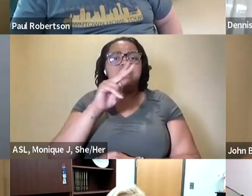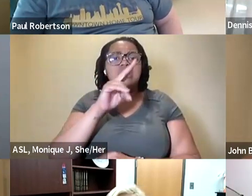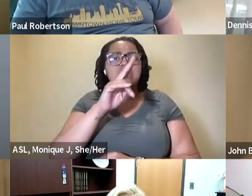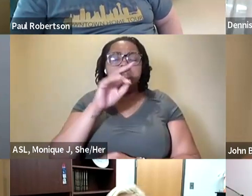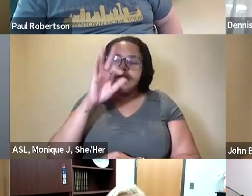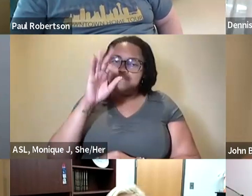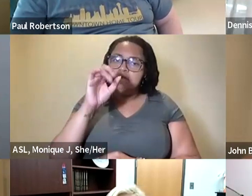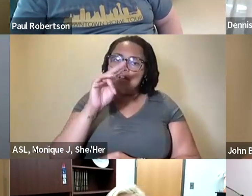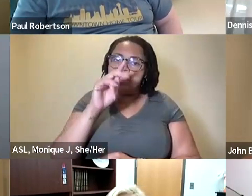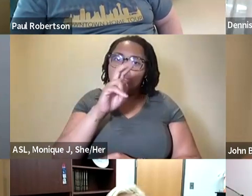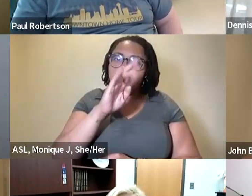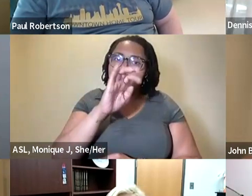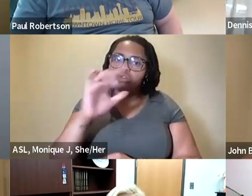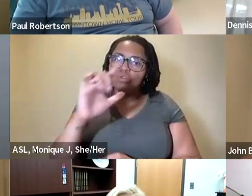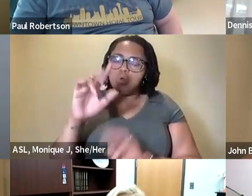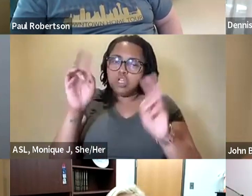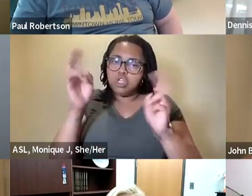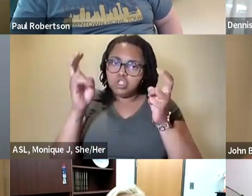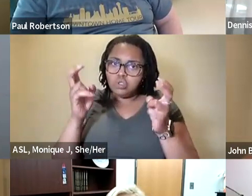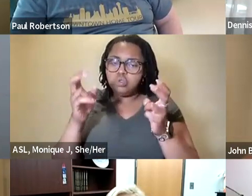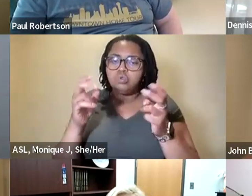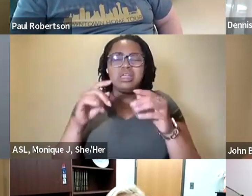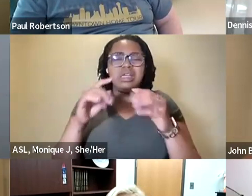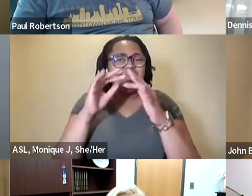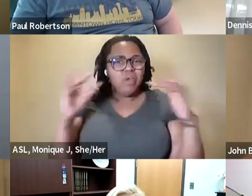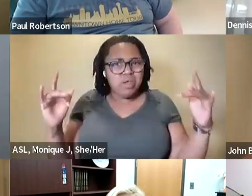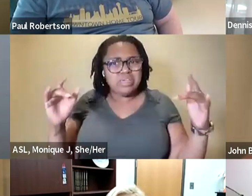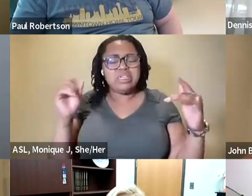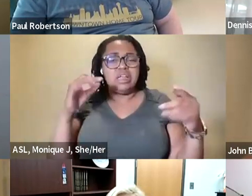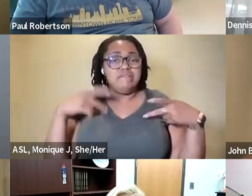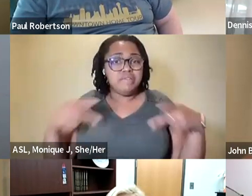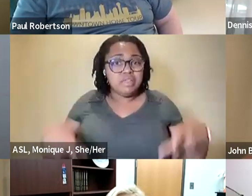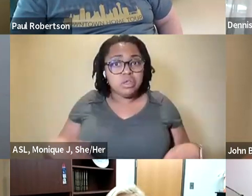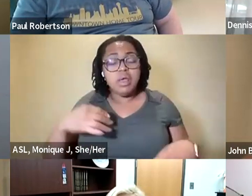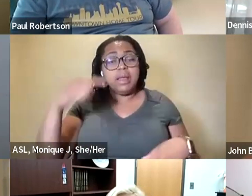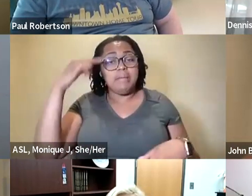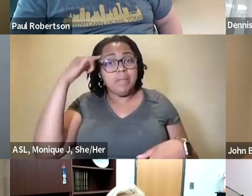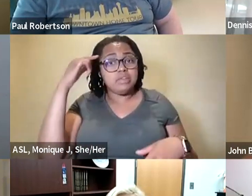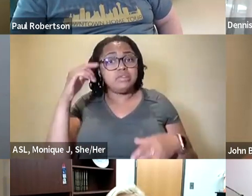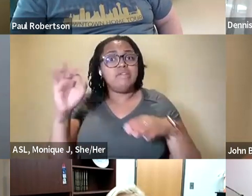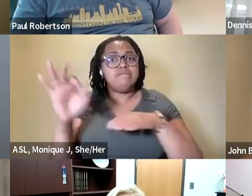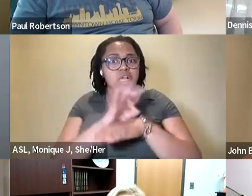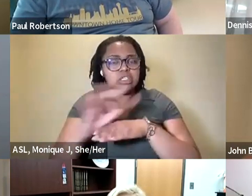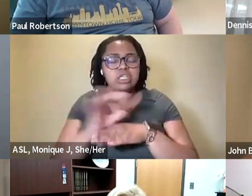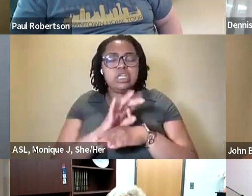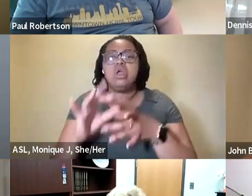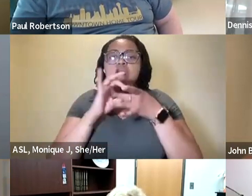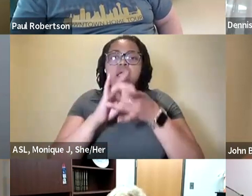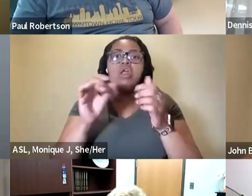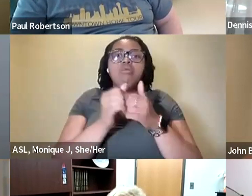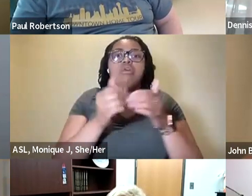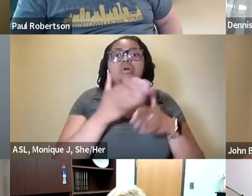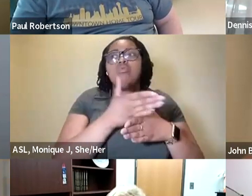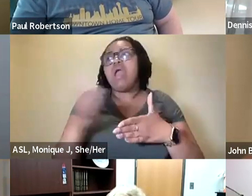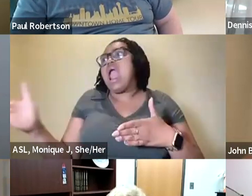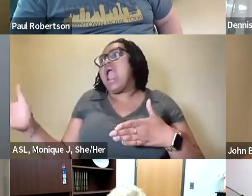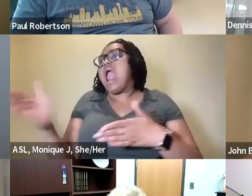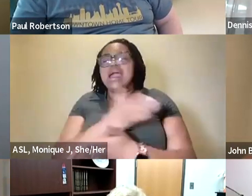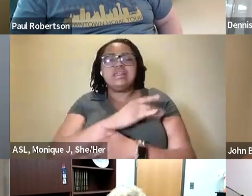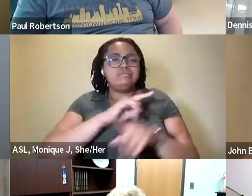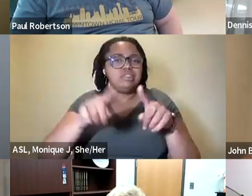in physical and mental functioning are relevant to a wide range of topics, including